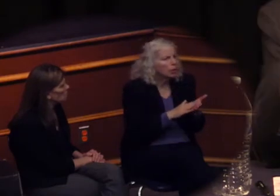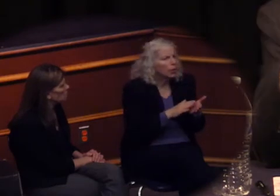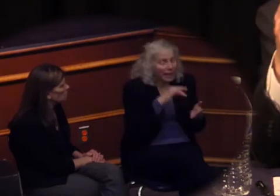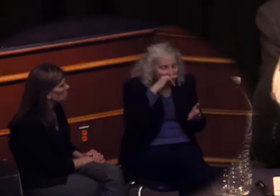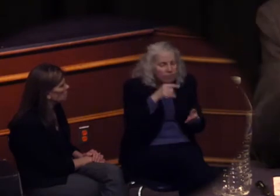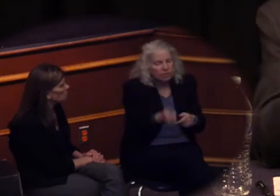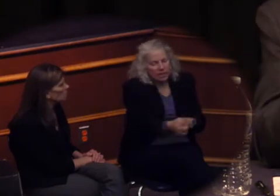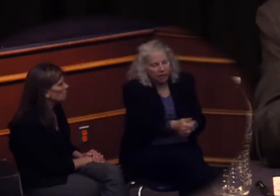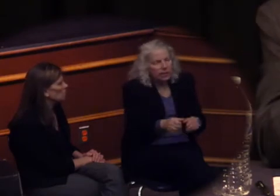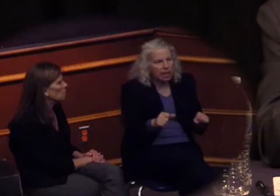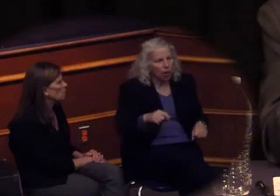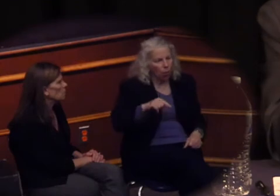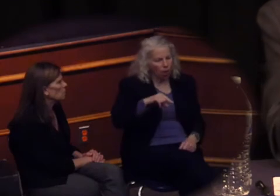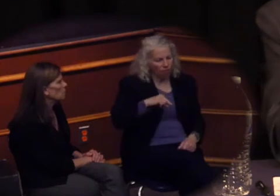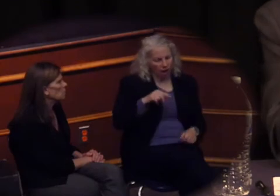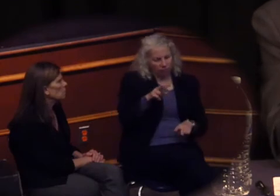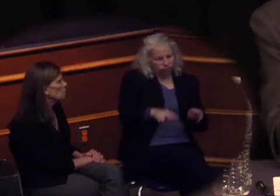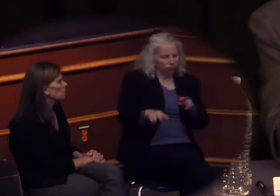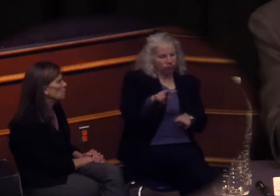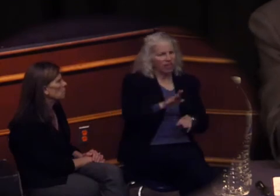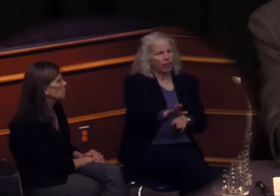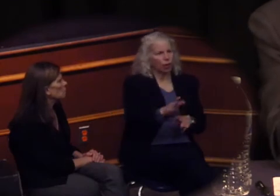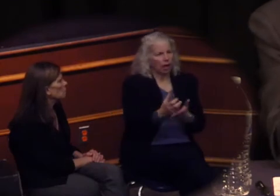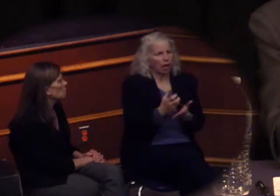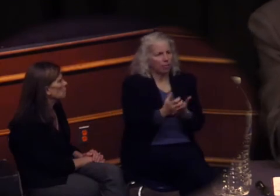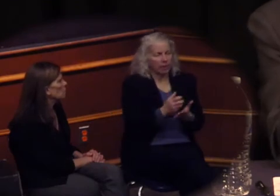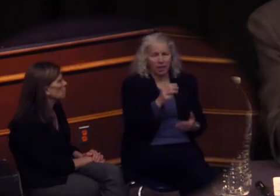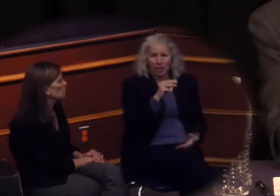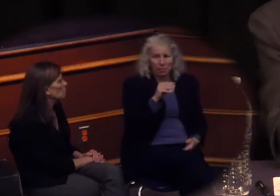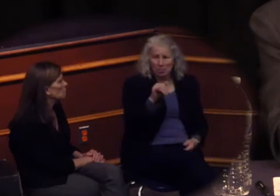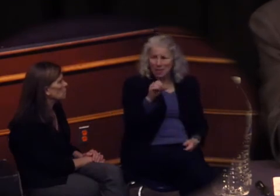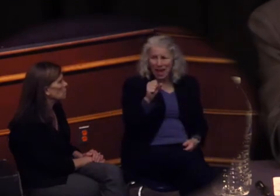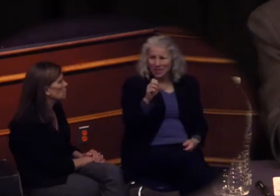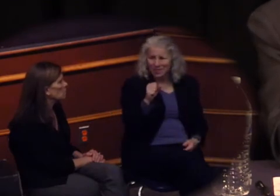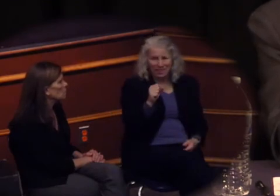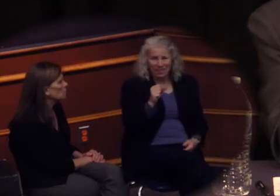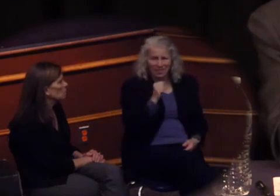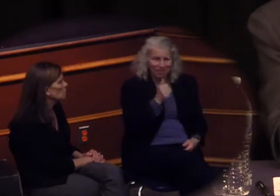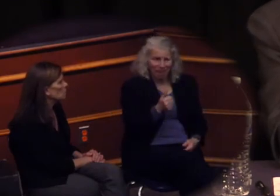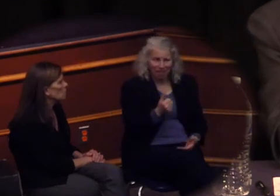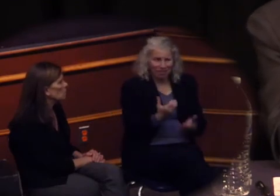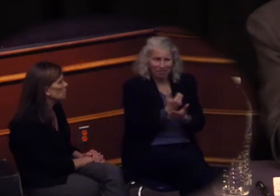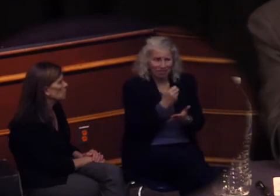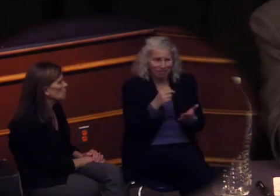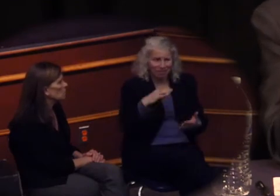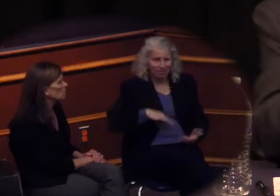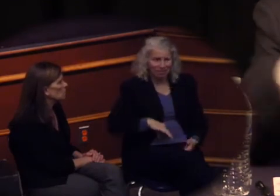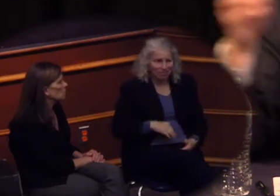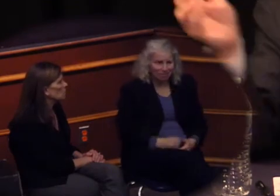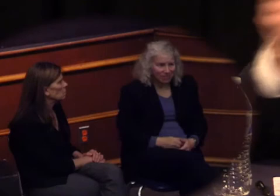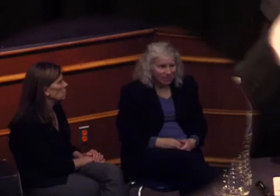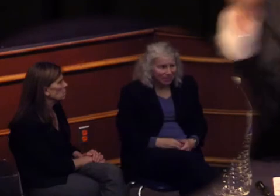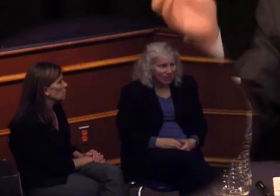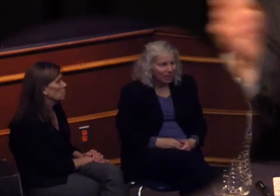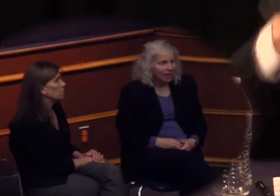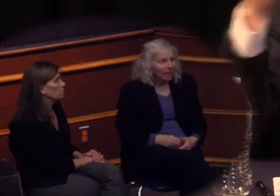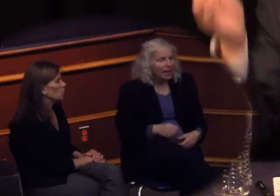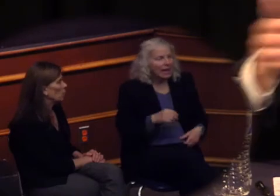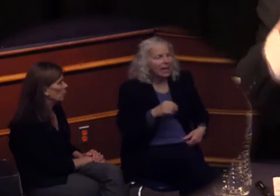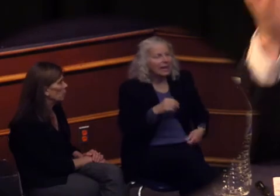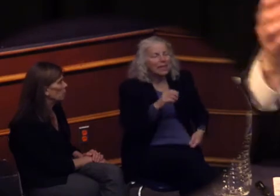qualify from an income perspective that Massachusetts is not fully taking advantage of. This isn't even our